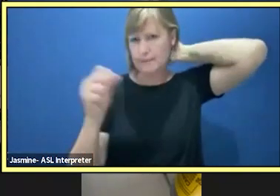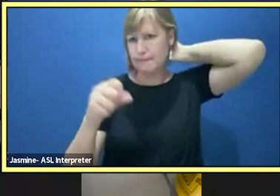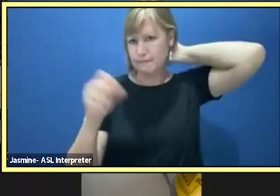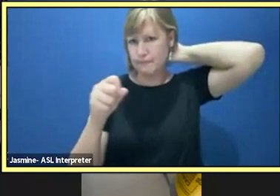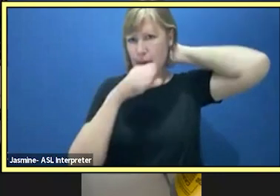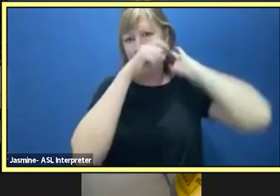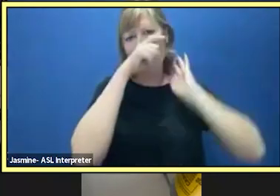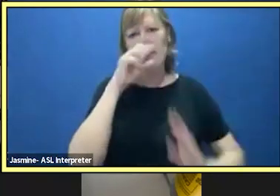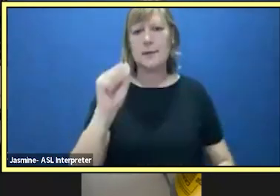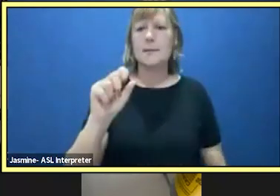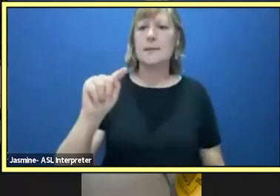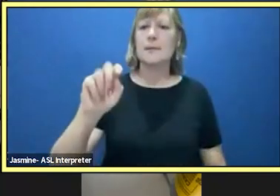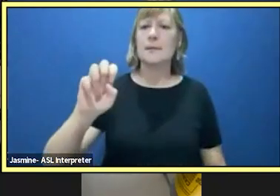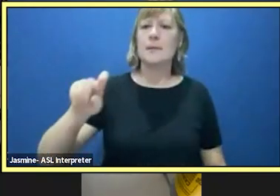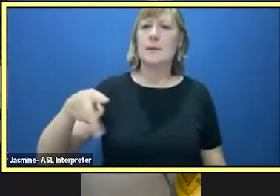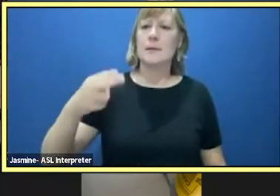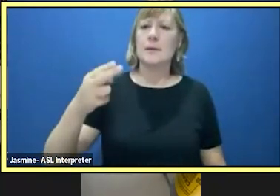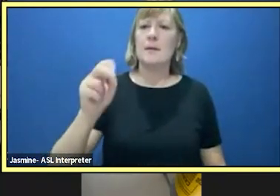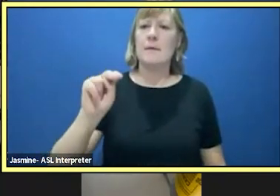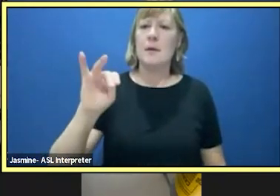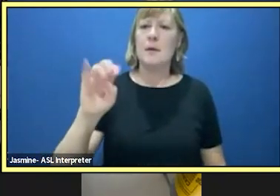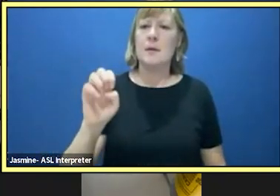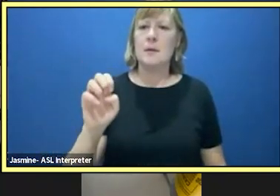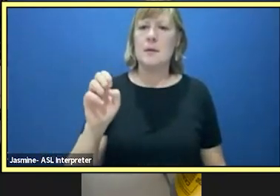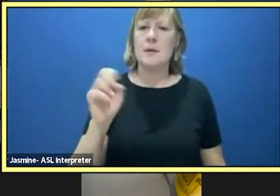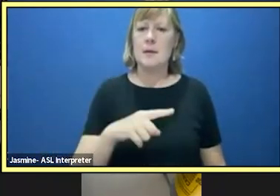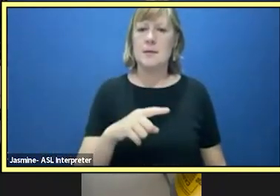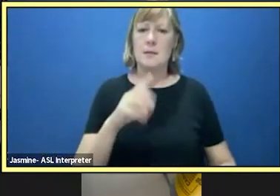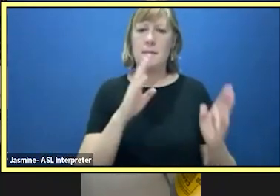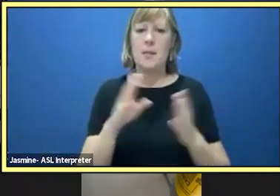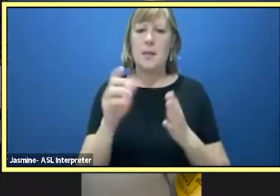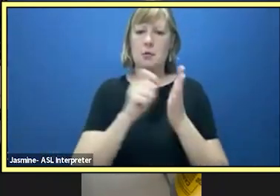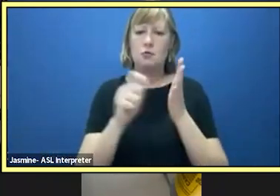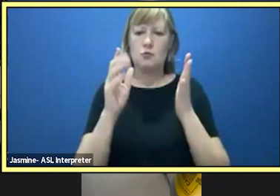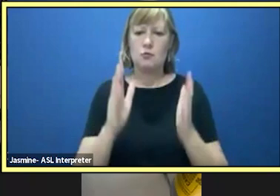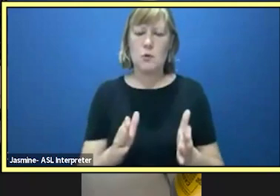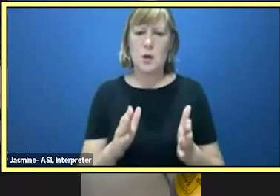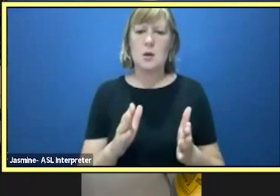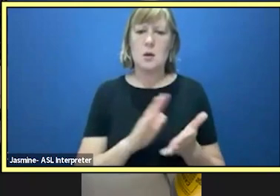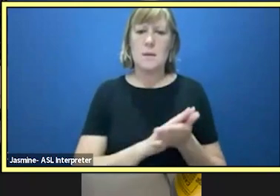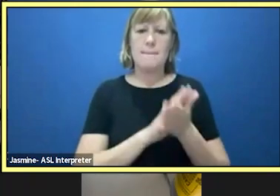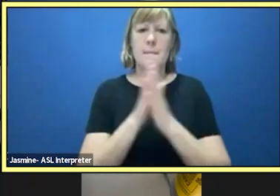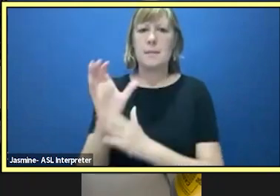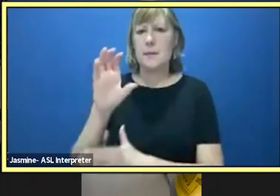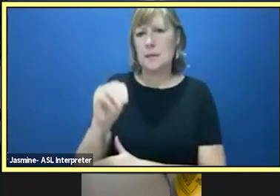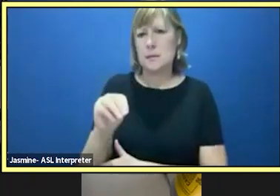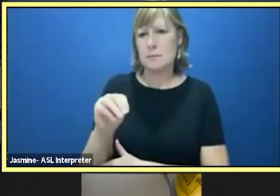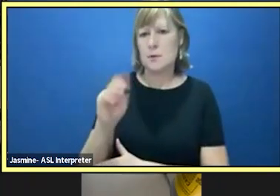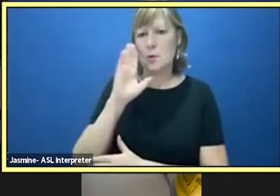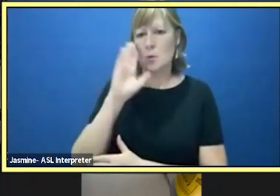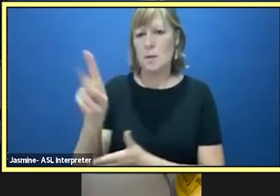know, will the plan writer who will become case manager be paid twice from our individual budget?